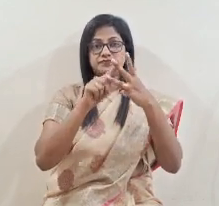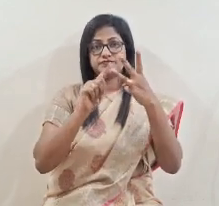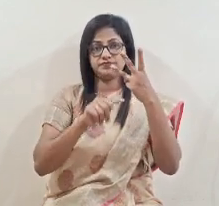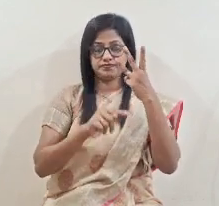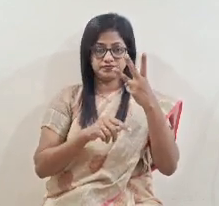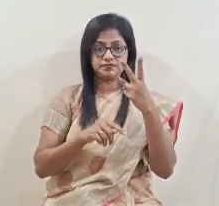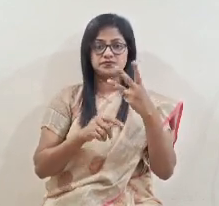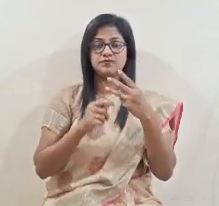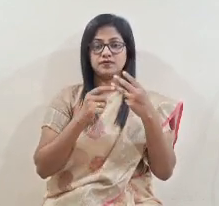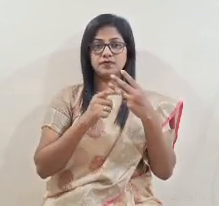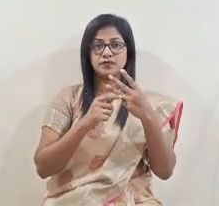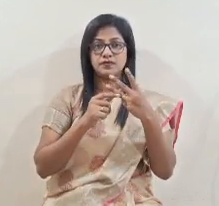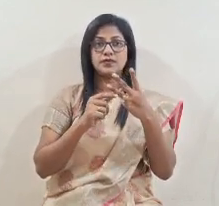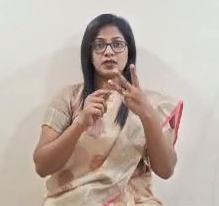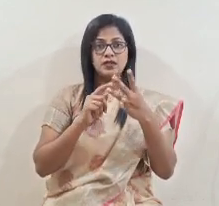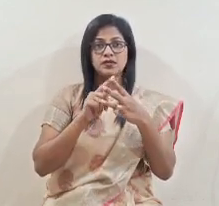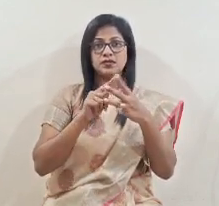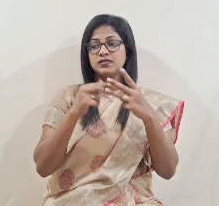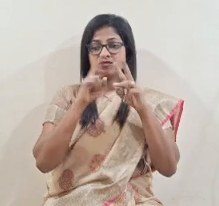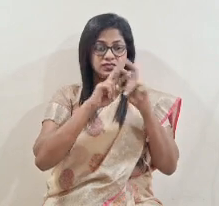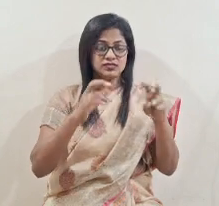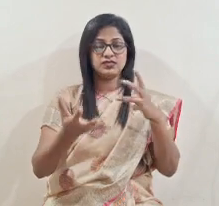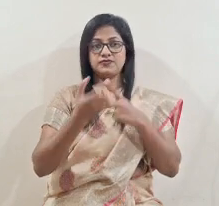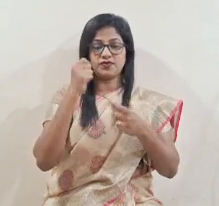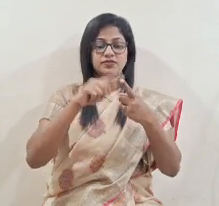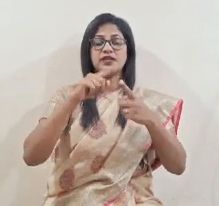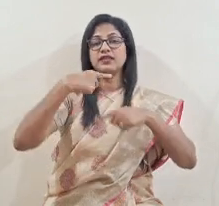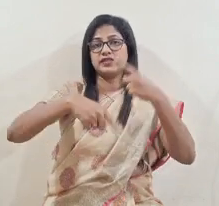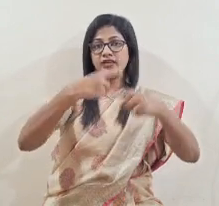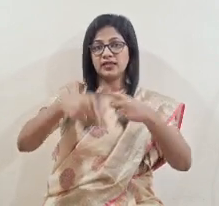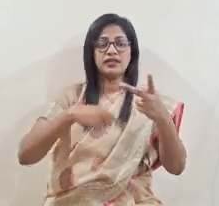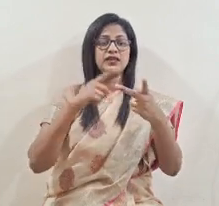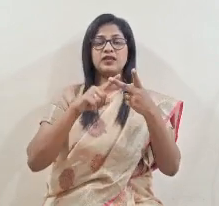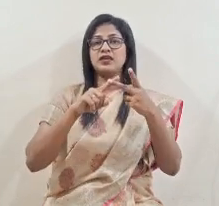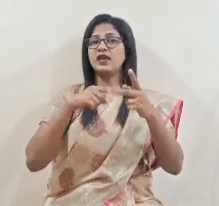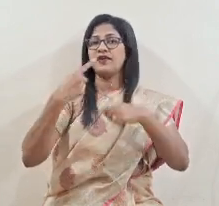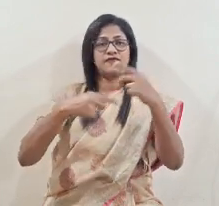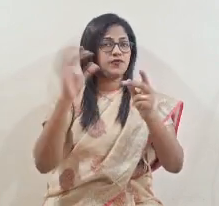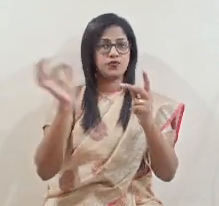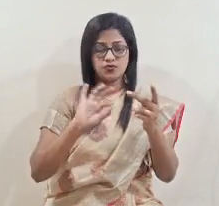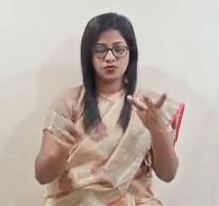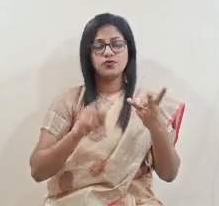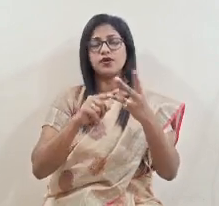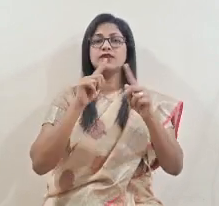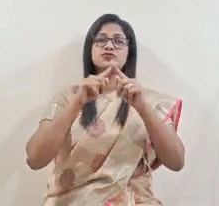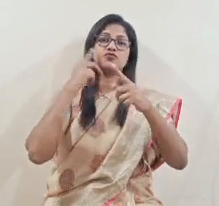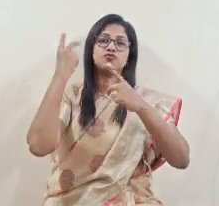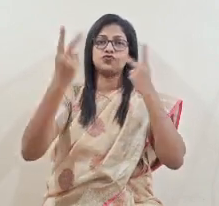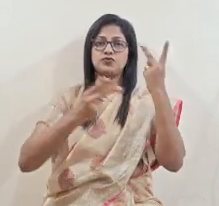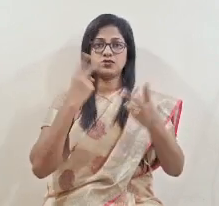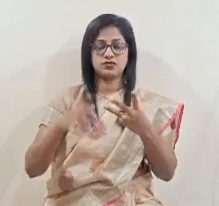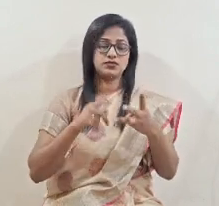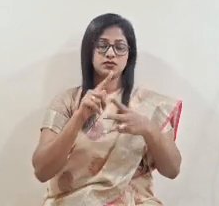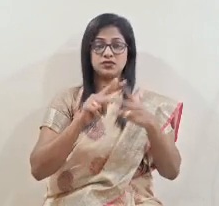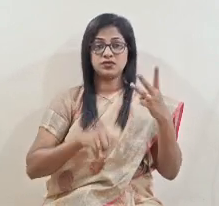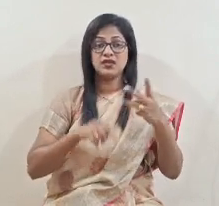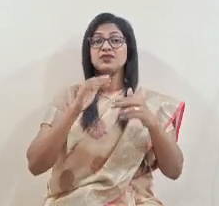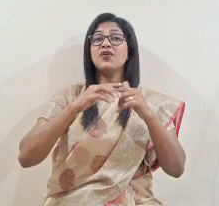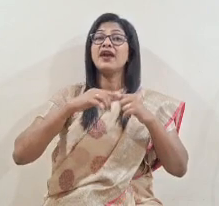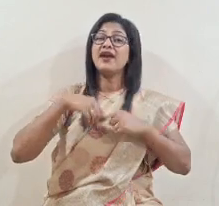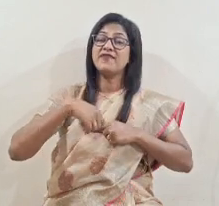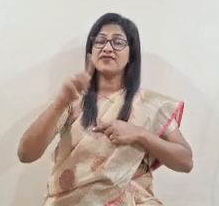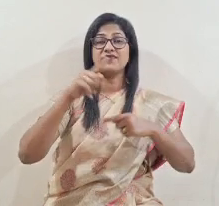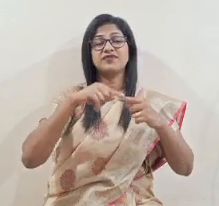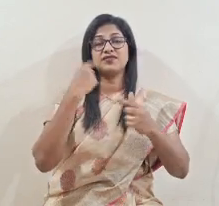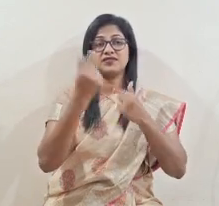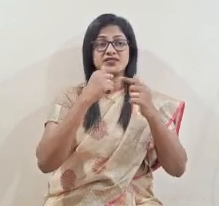been which came out from the survey, that is daily, non-daily and tourist. From all the 4 locations, if we see, maximum number